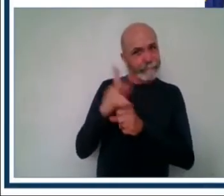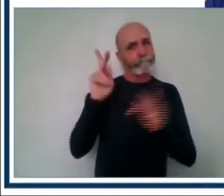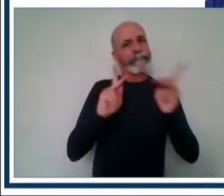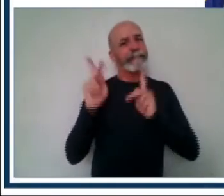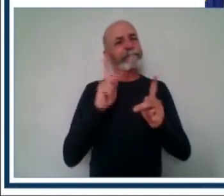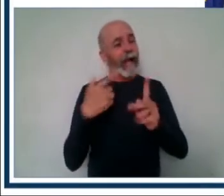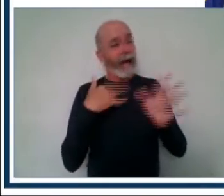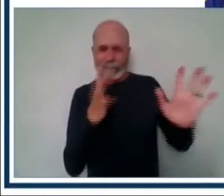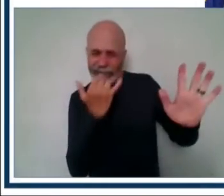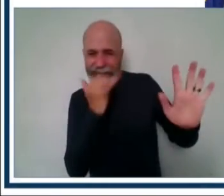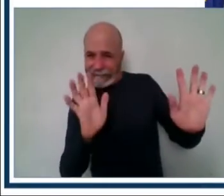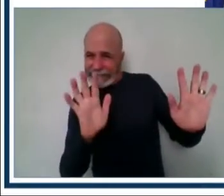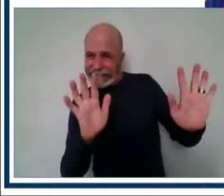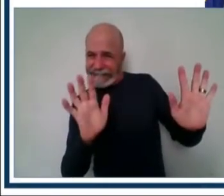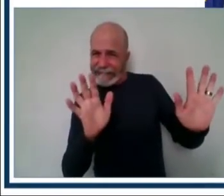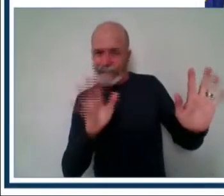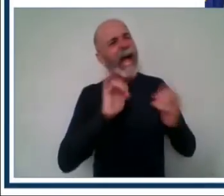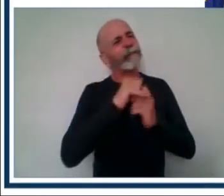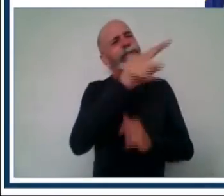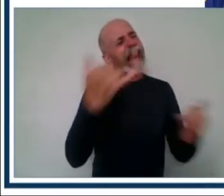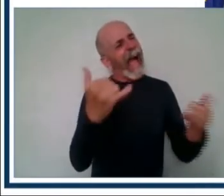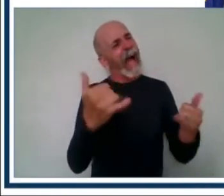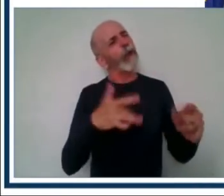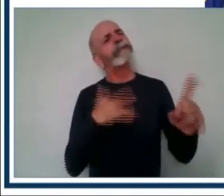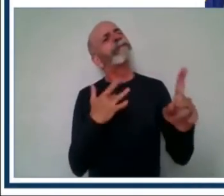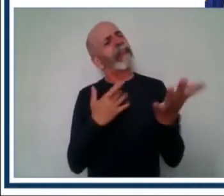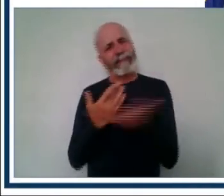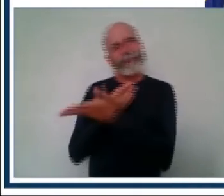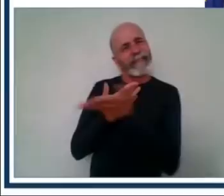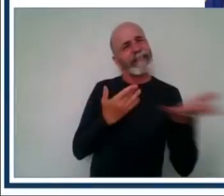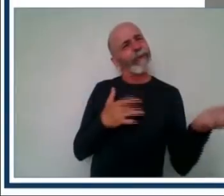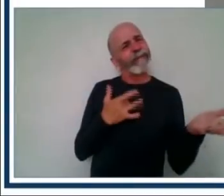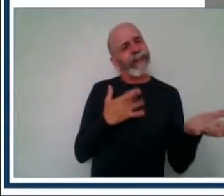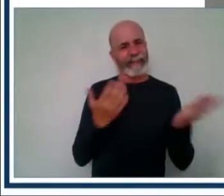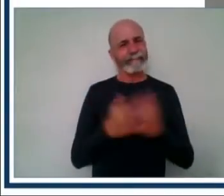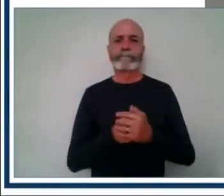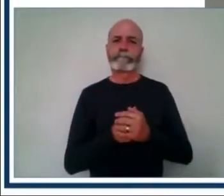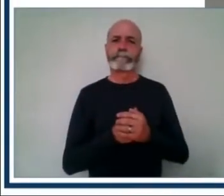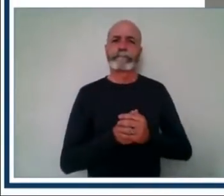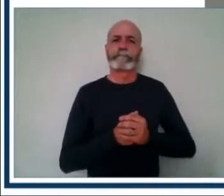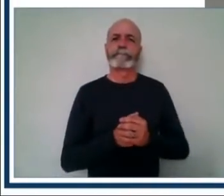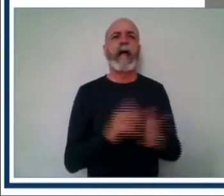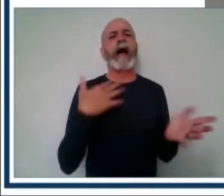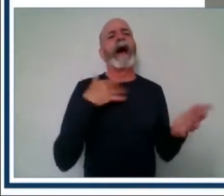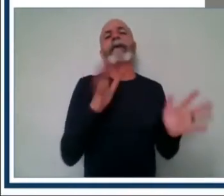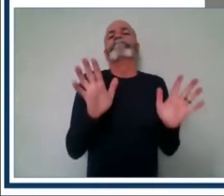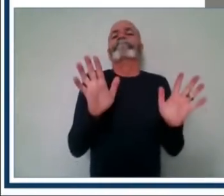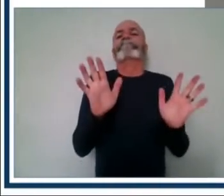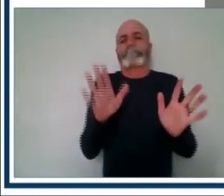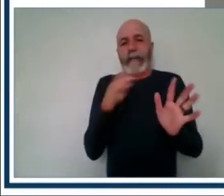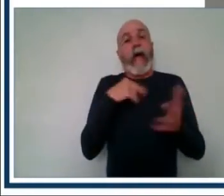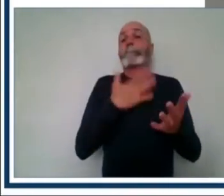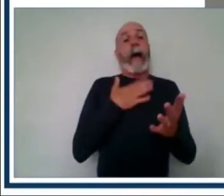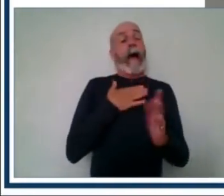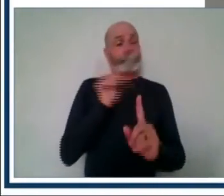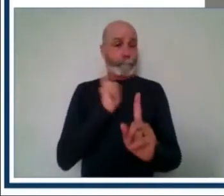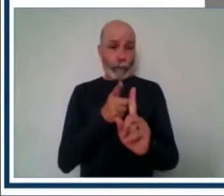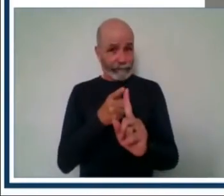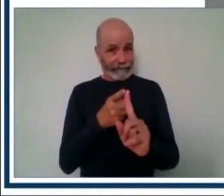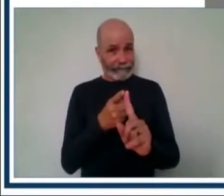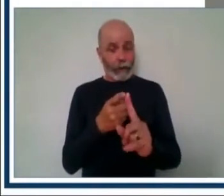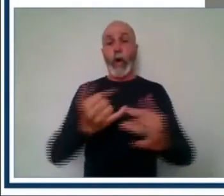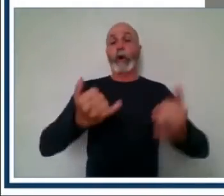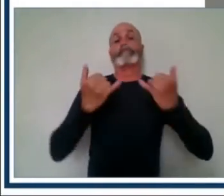now. No, it's not. We're not getting it. The point of today is to make sure that if any Nova Scotians